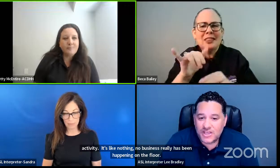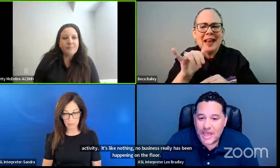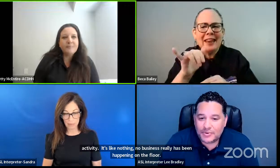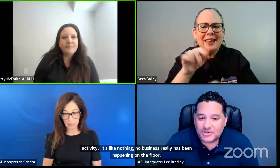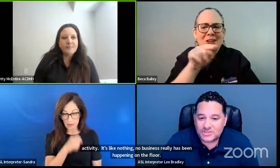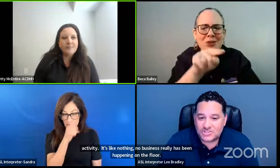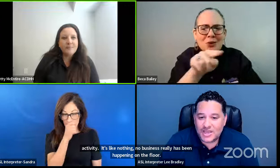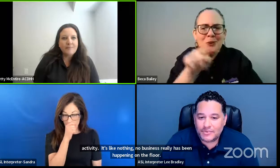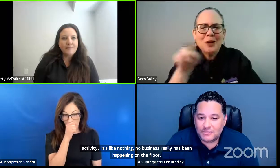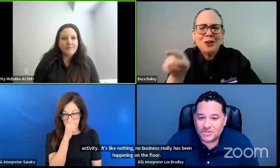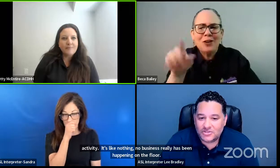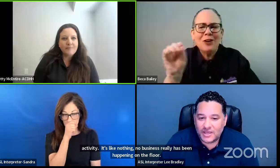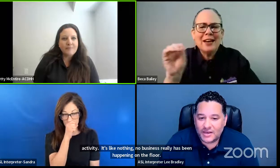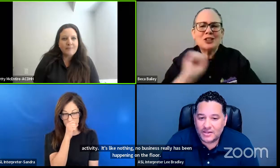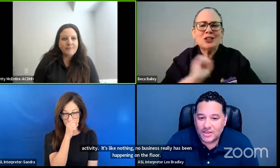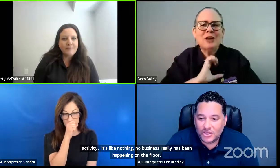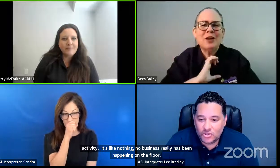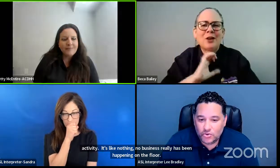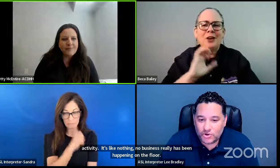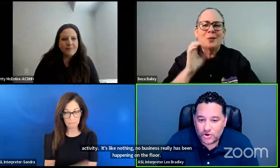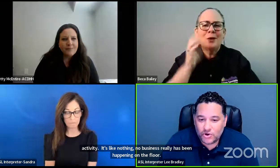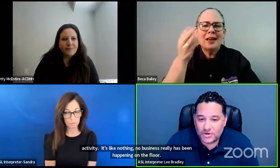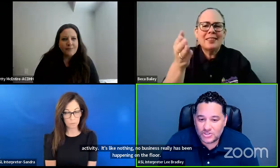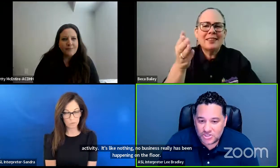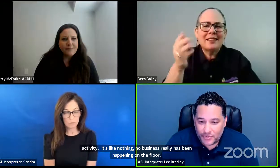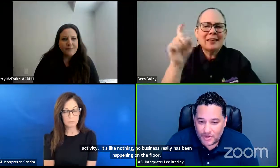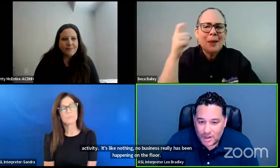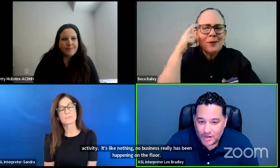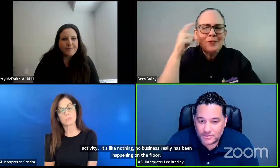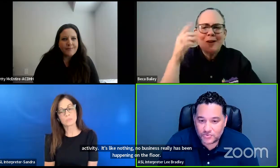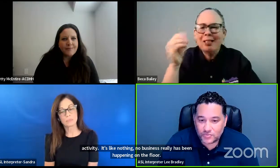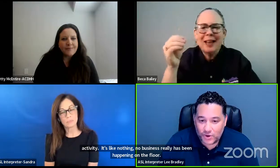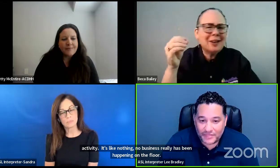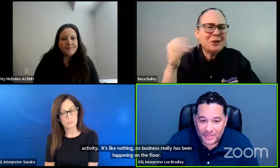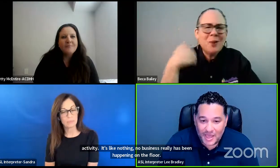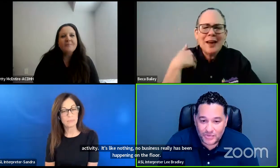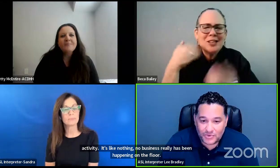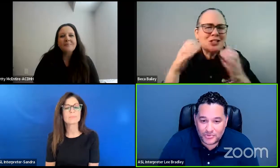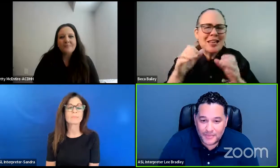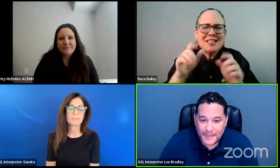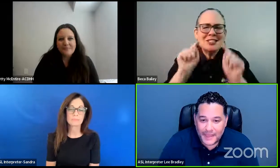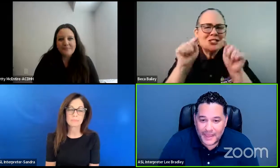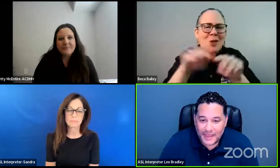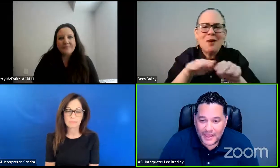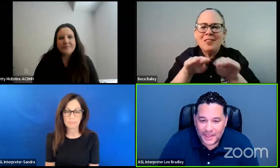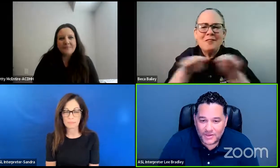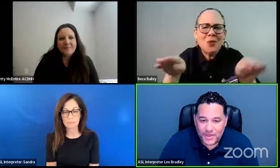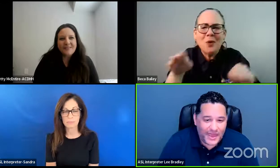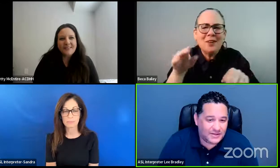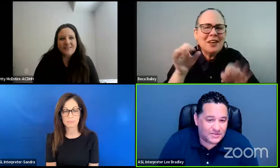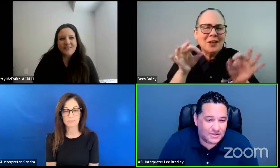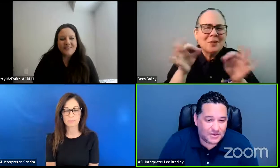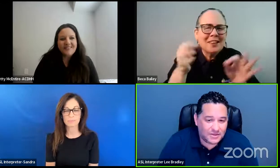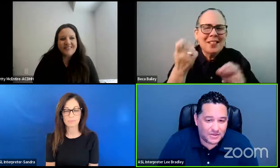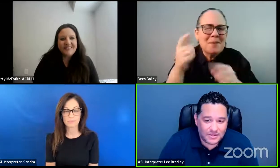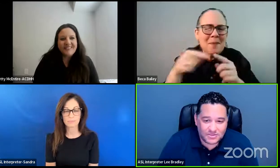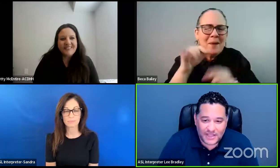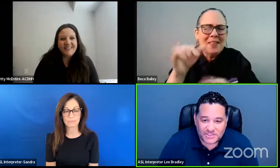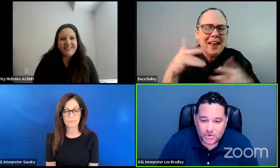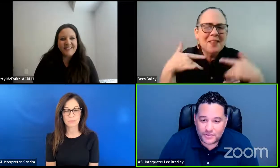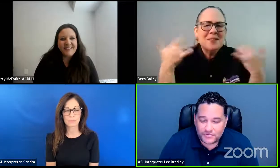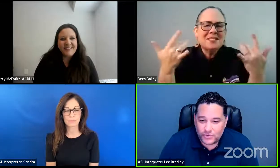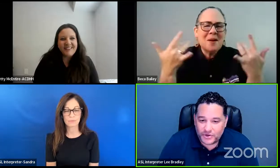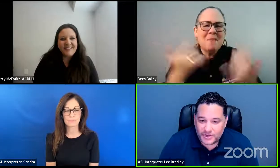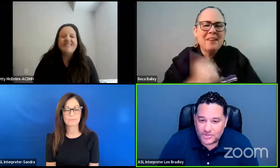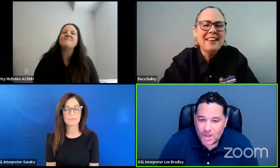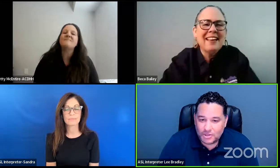Did she happen to mention that you and her and Sherry Collins were at the Capitol and you had a chance